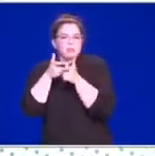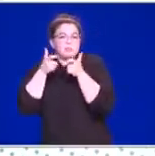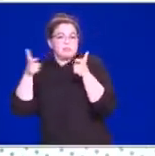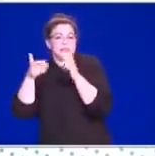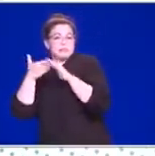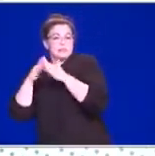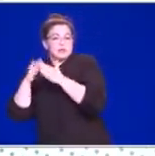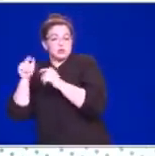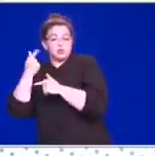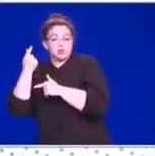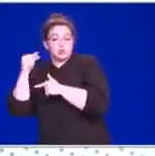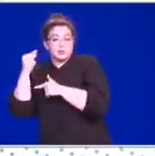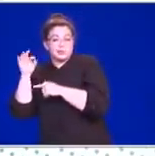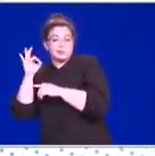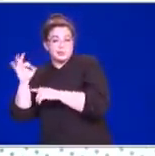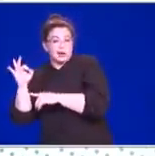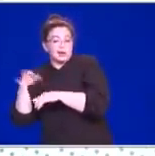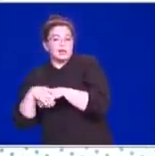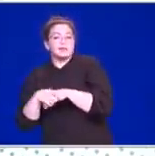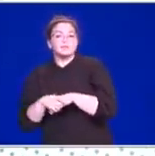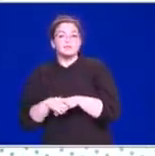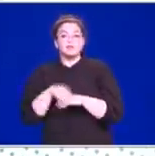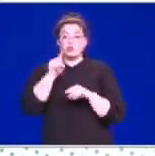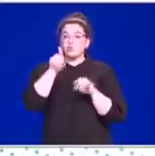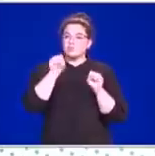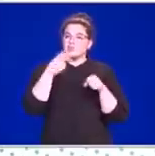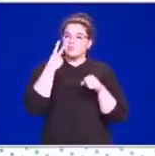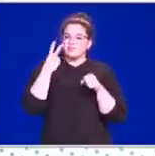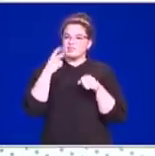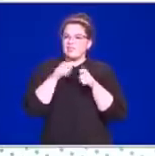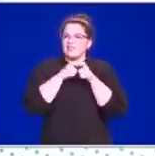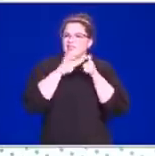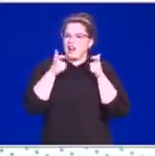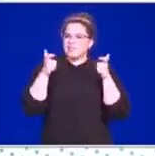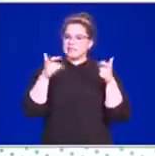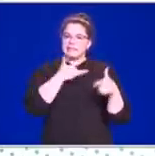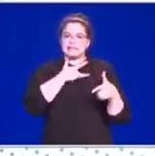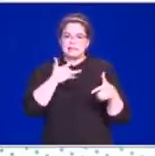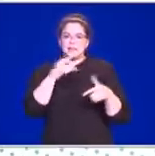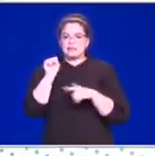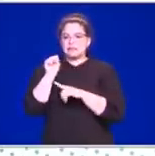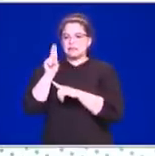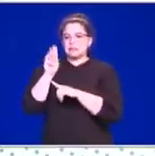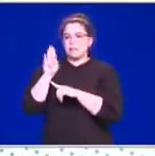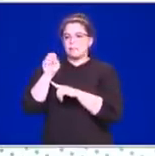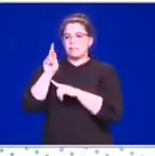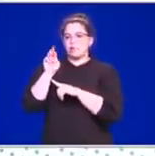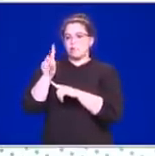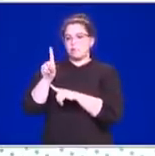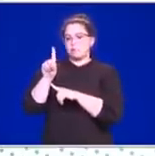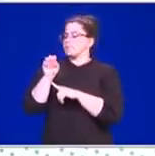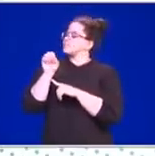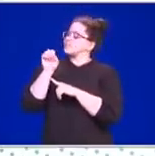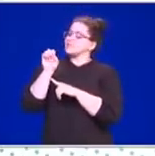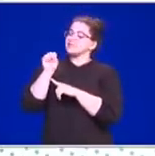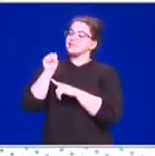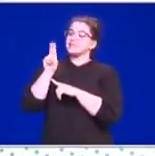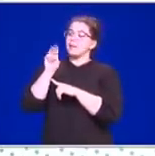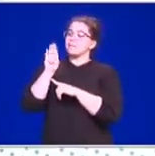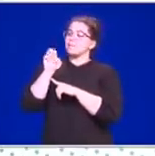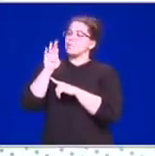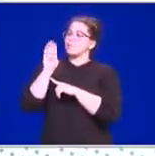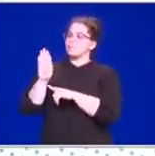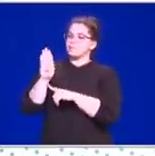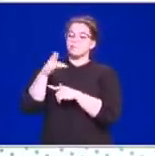dot. As you can see, these fast-growing cities are generally suburbs of nearby larger cities. So in other